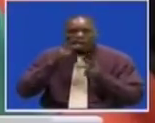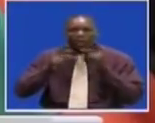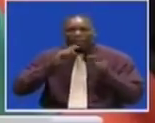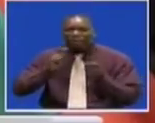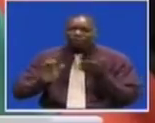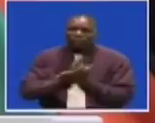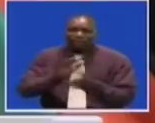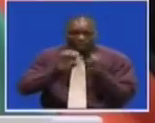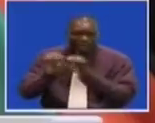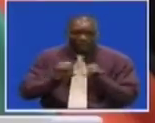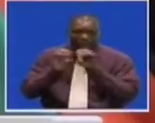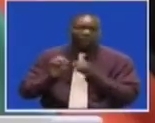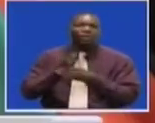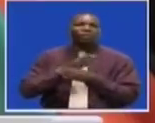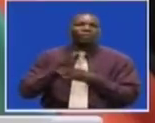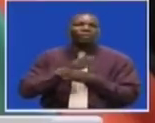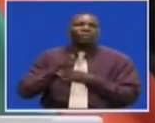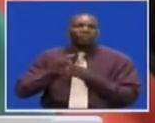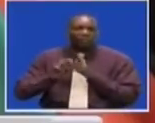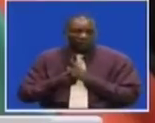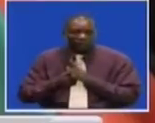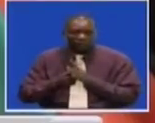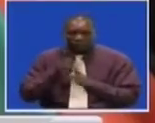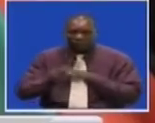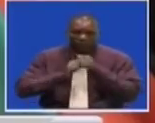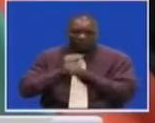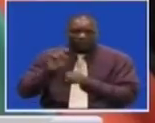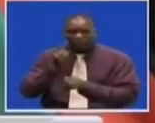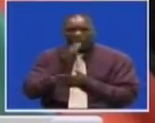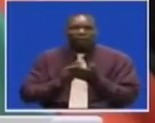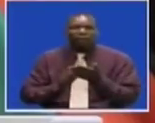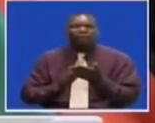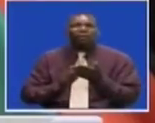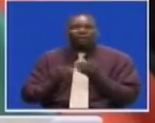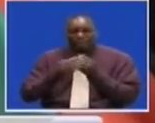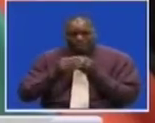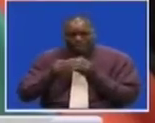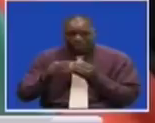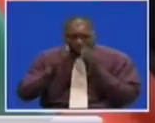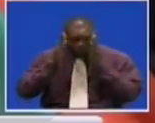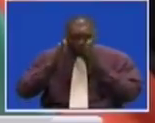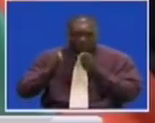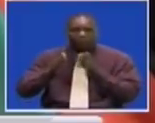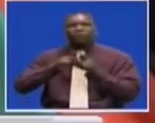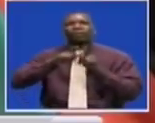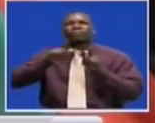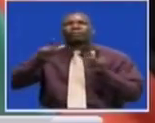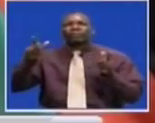with these businesses that we can start within the first half of this year. And then we'll refocus on the bigger ones,